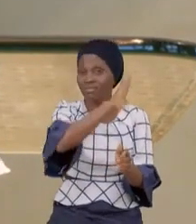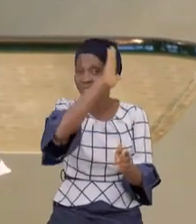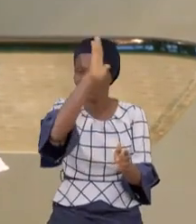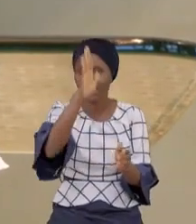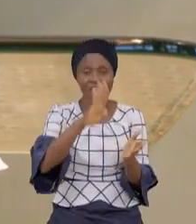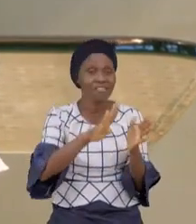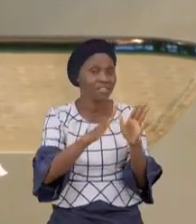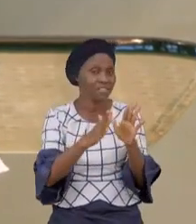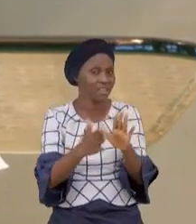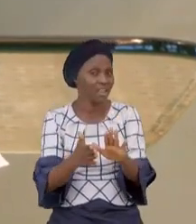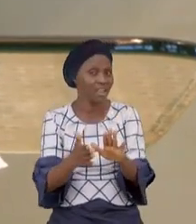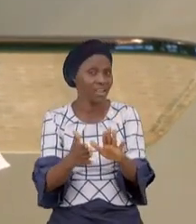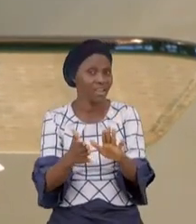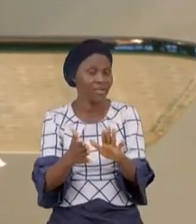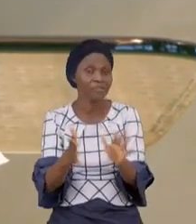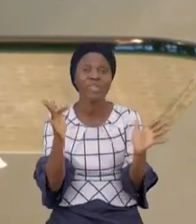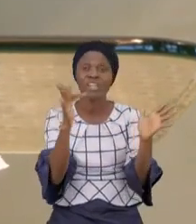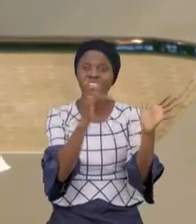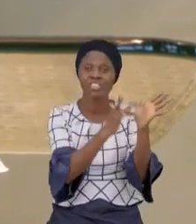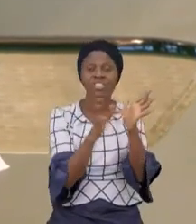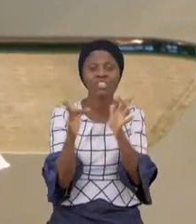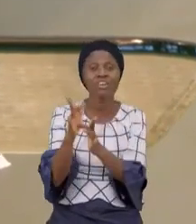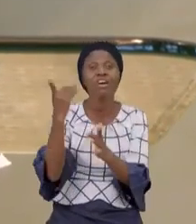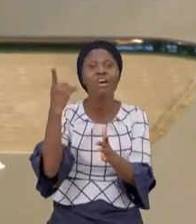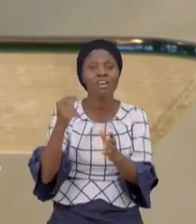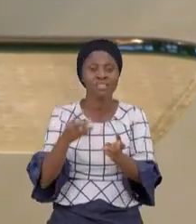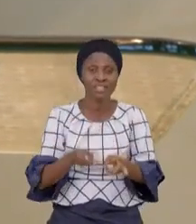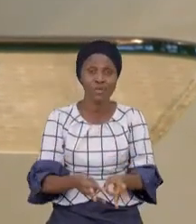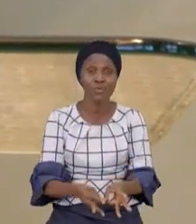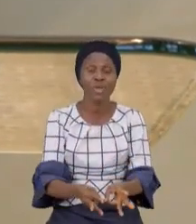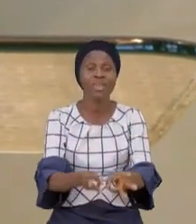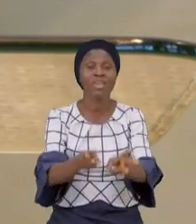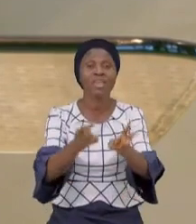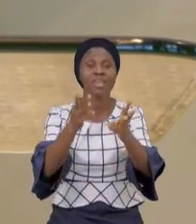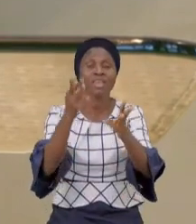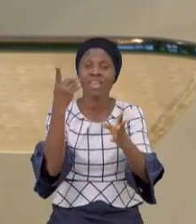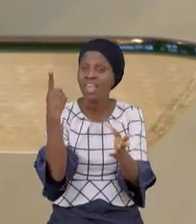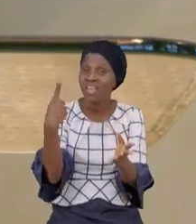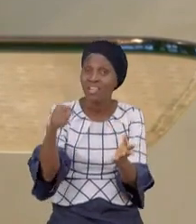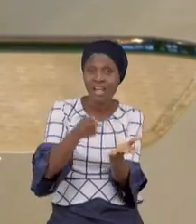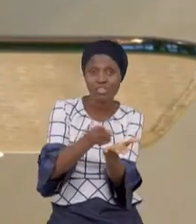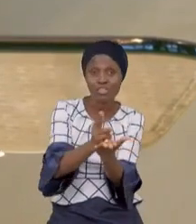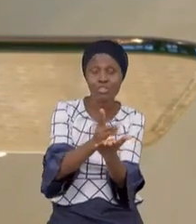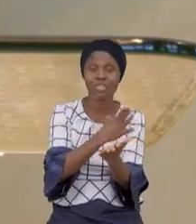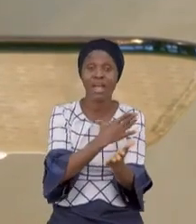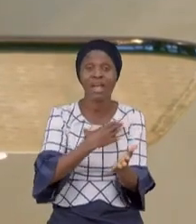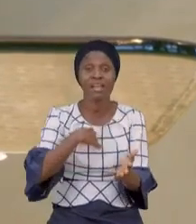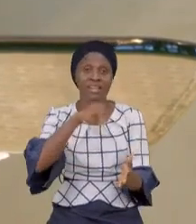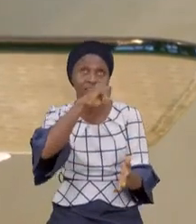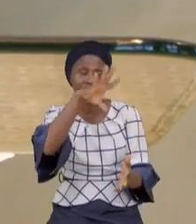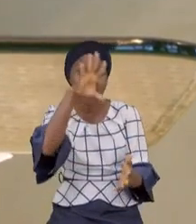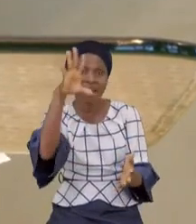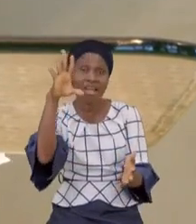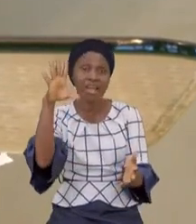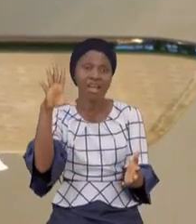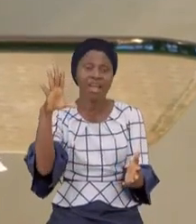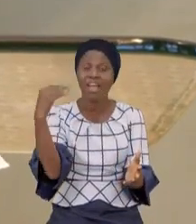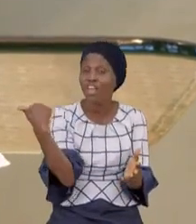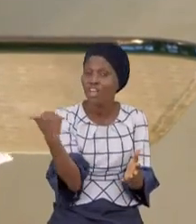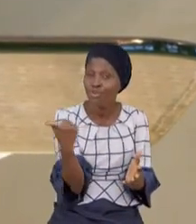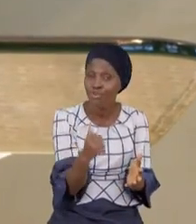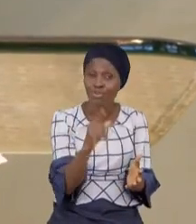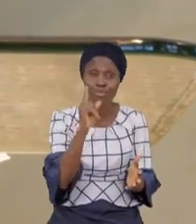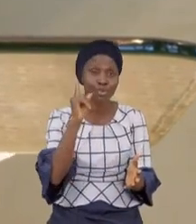shall never die, never die. The way, the truth, and the